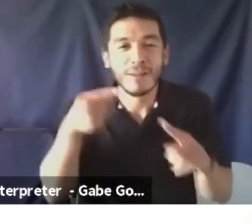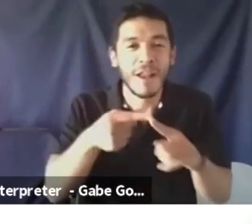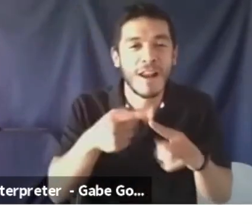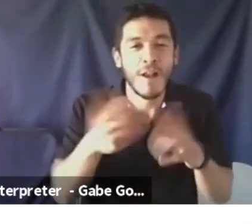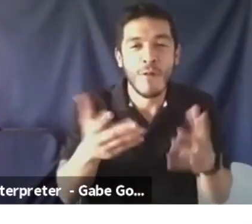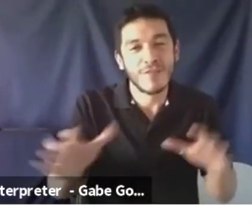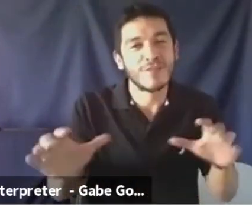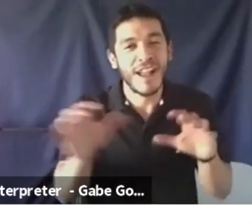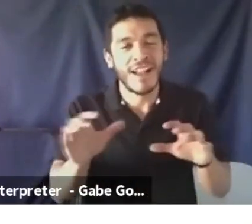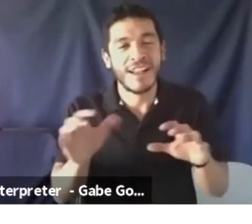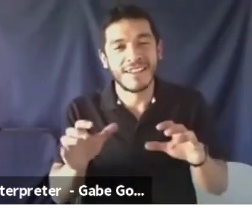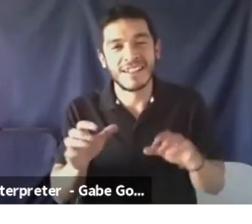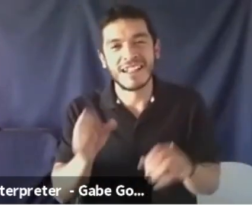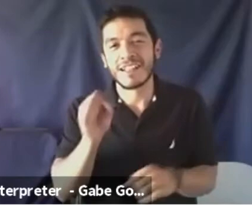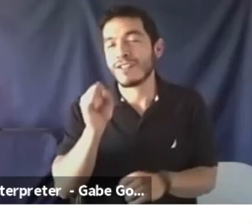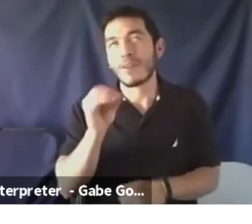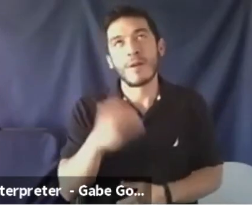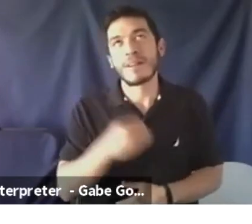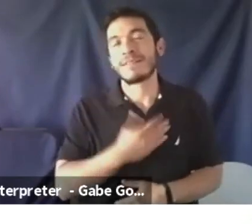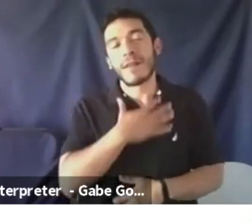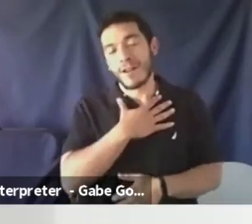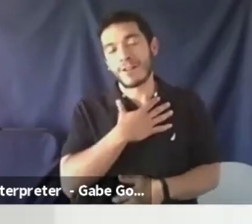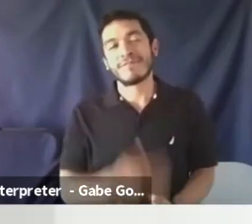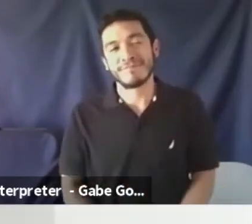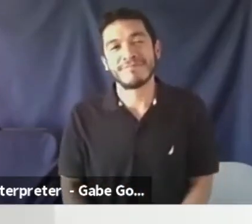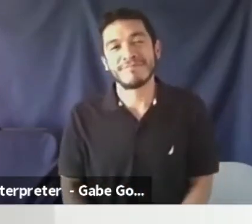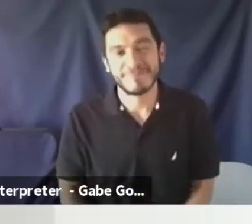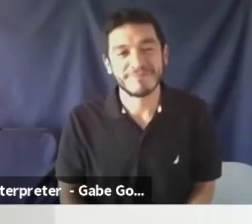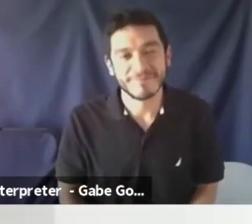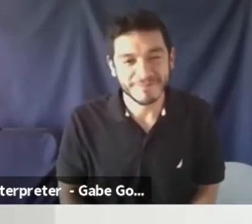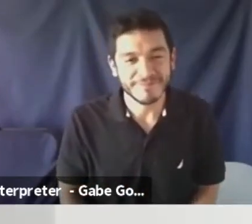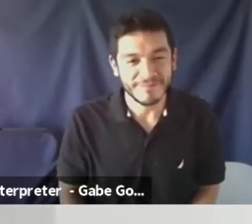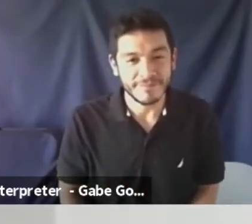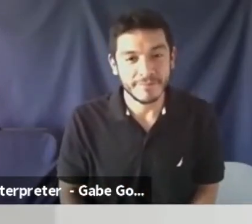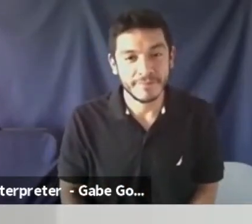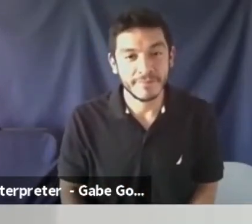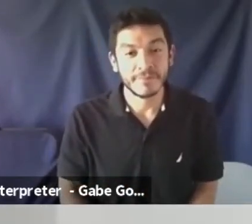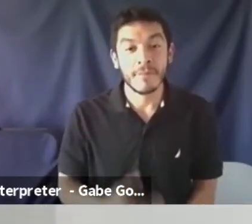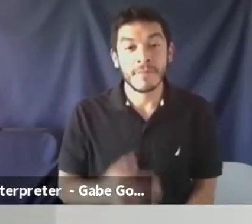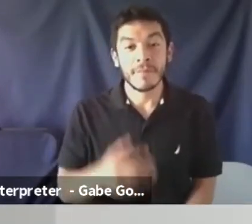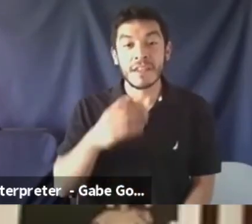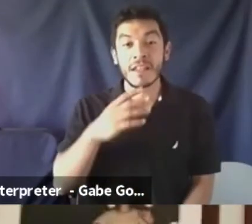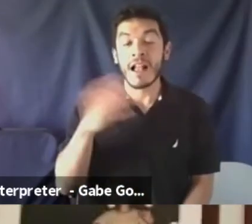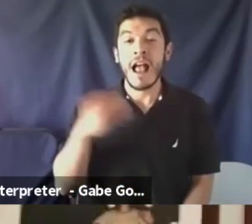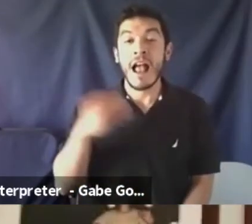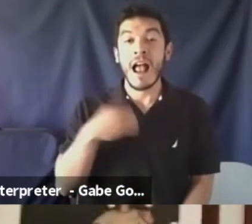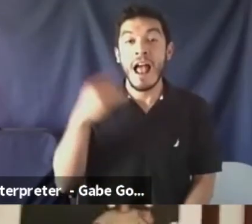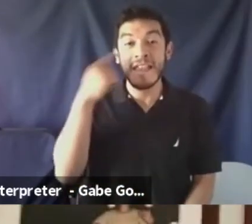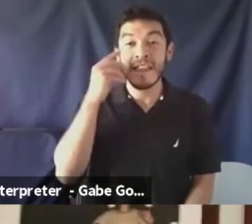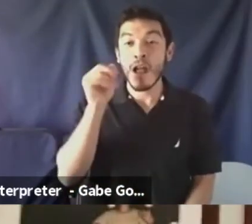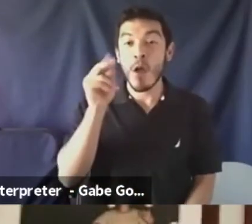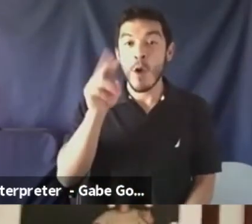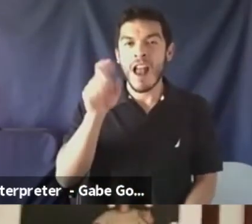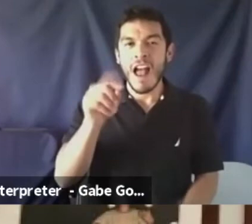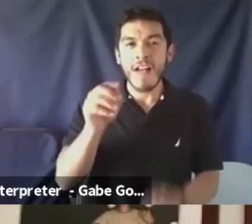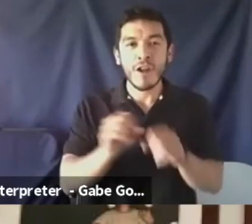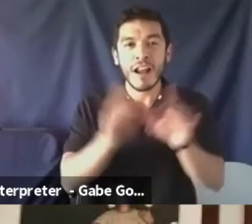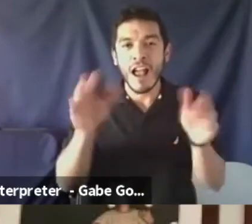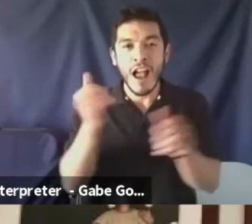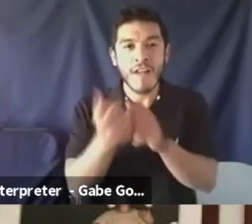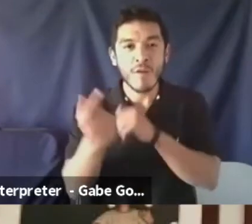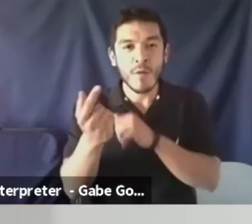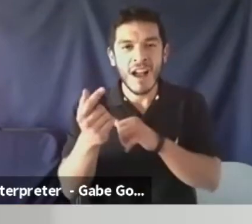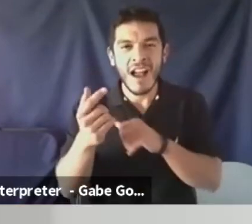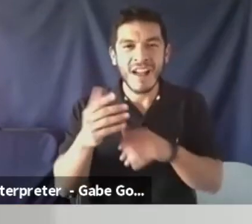done. It is so inspiring. True artist. It is, and I think Warner's got to like clear out Batman or something and just put a